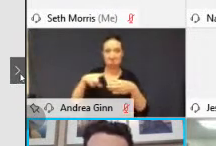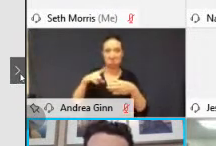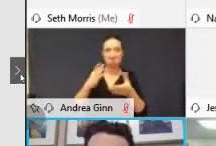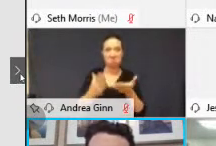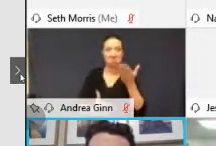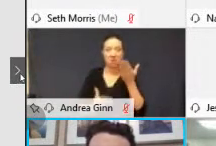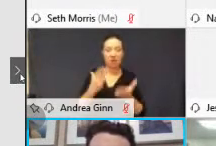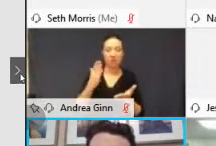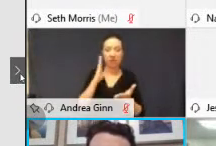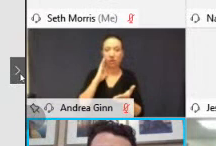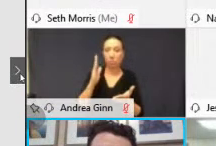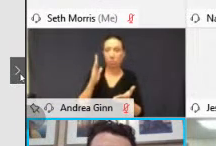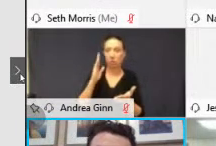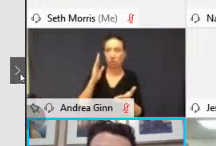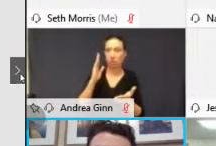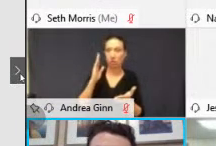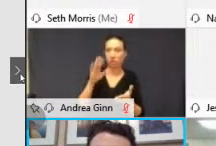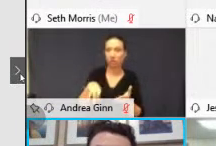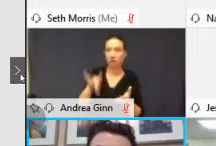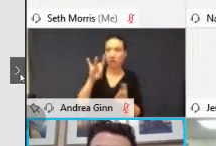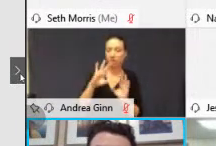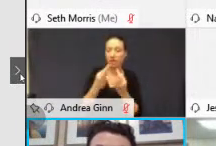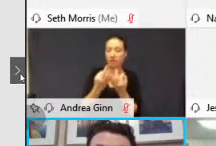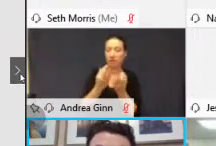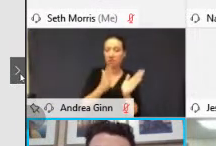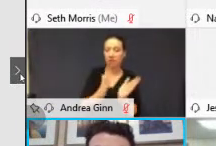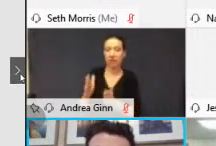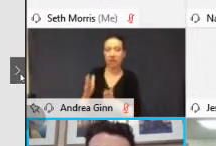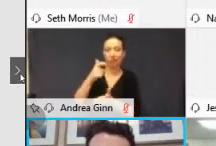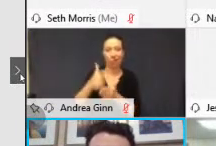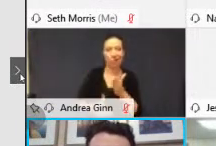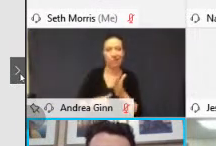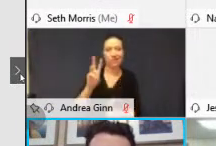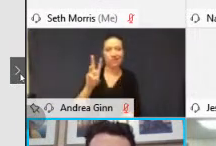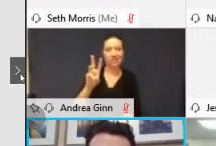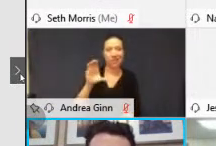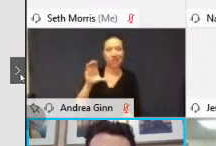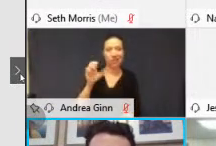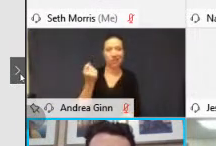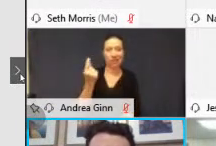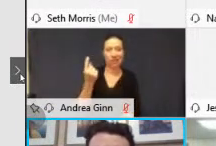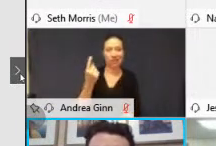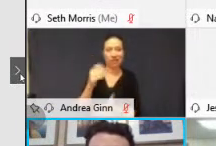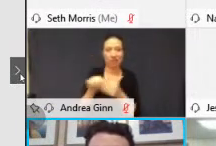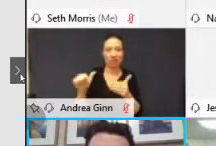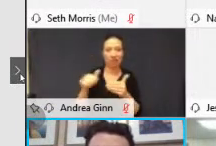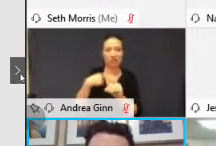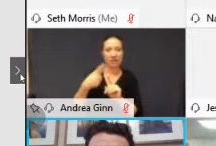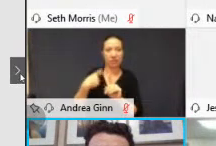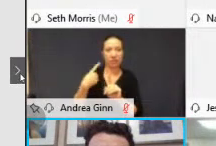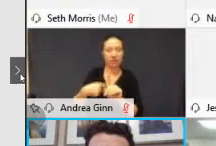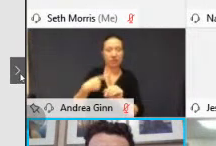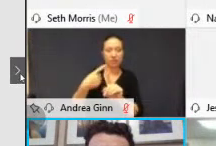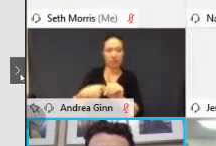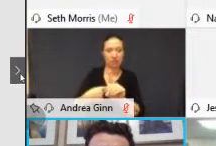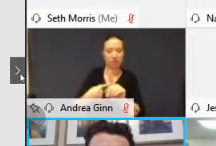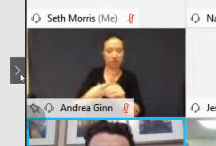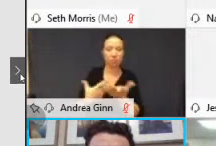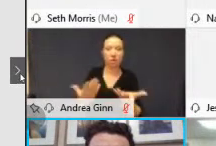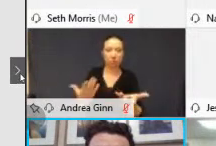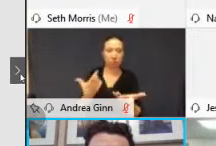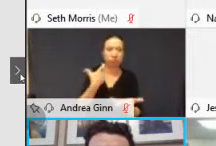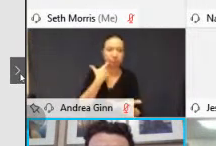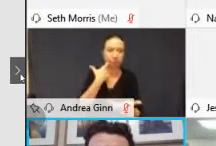family plan that costs around $611 per month. Well, as we just